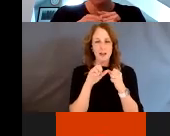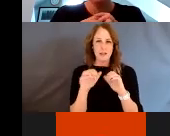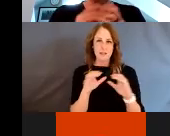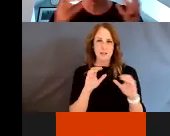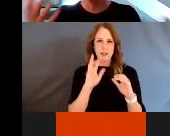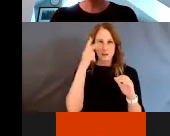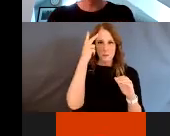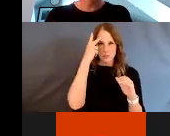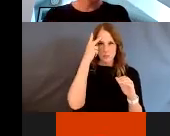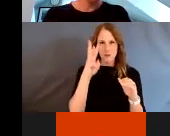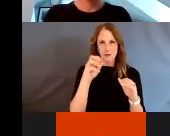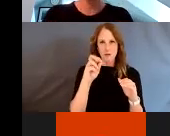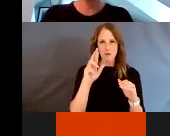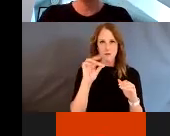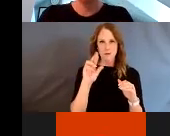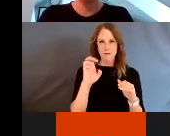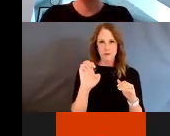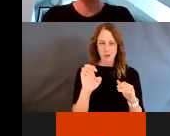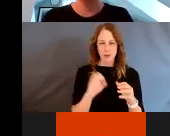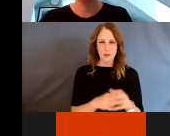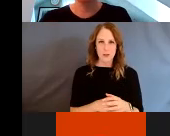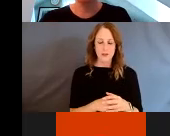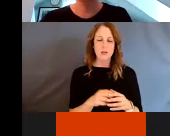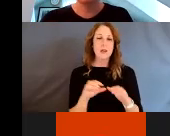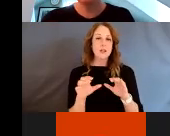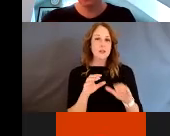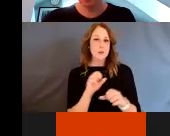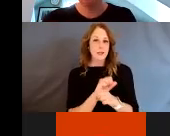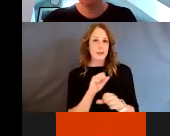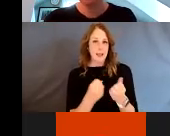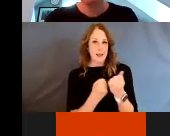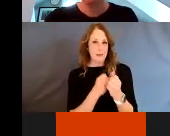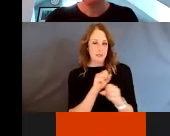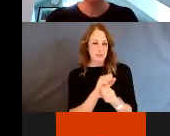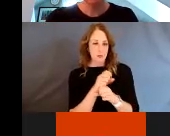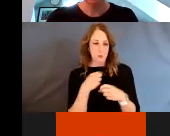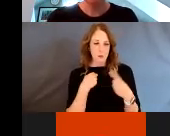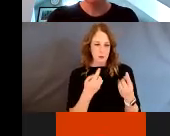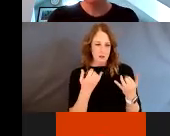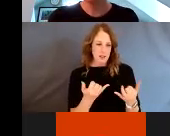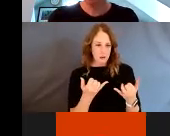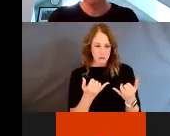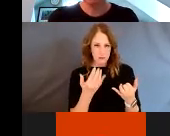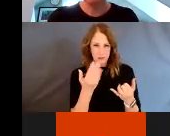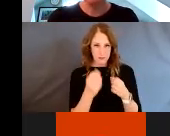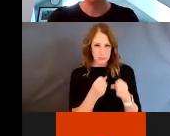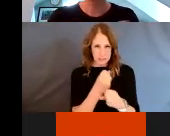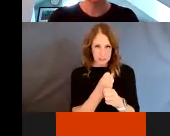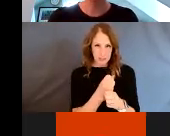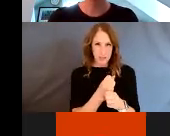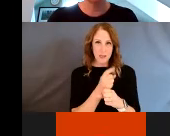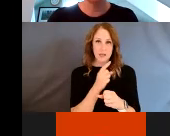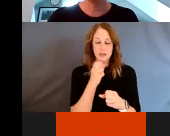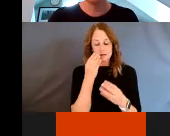warfare. So having done advocacy work for a decade and a half, I will tell you it's exhausting.